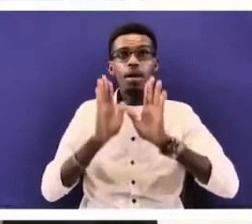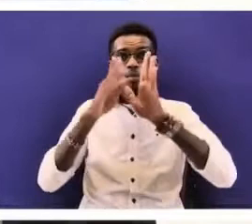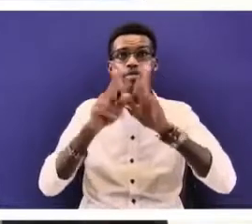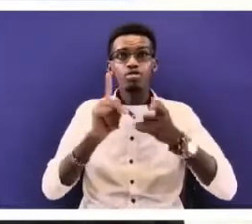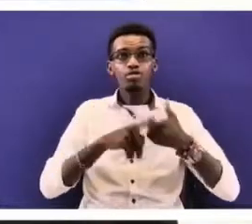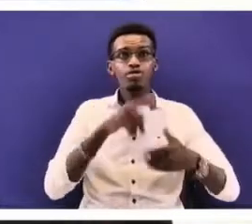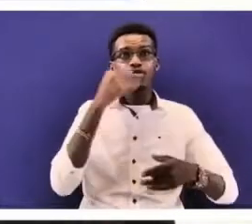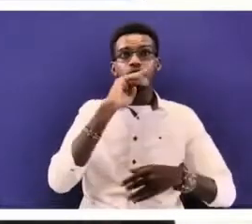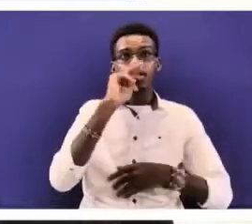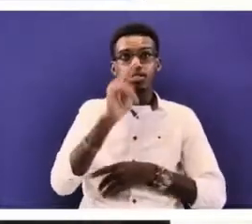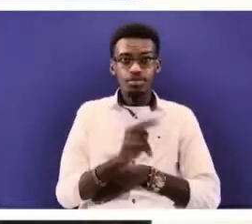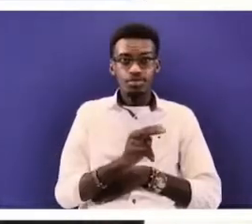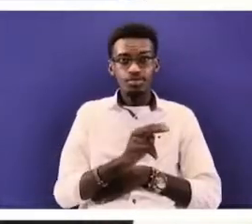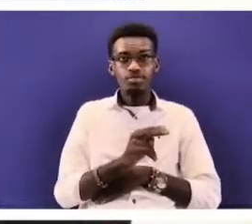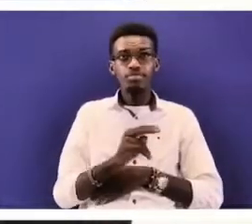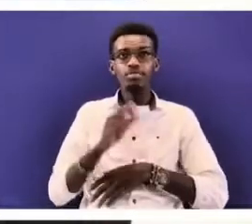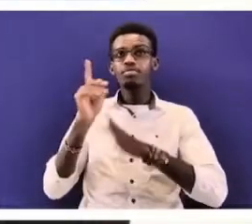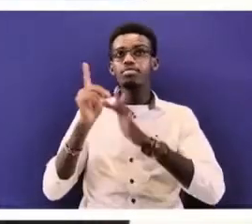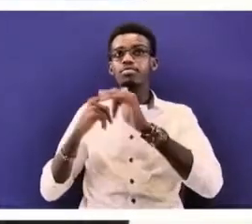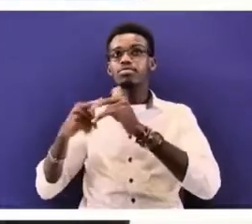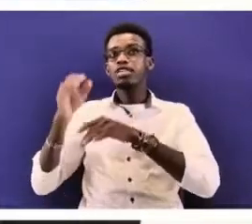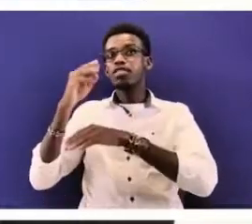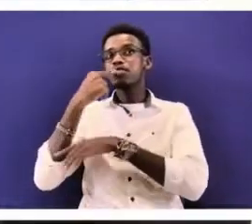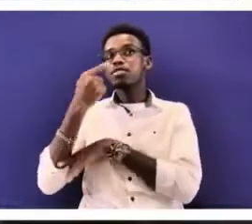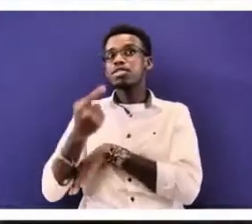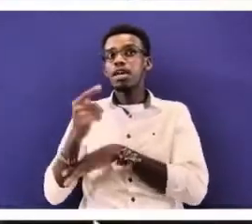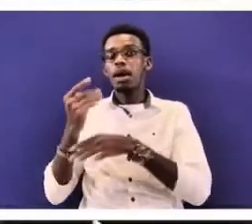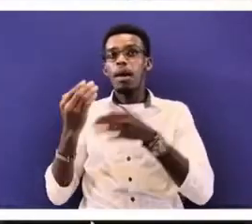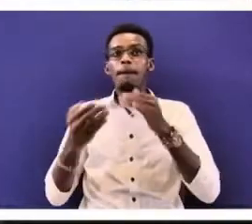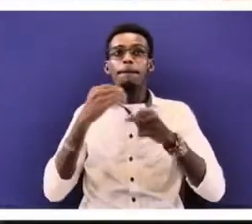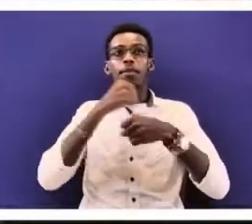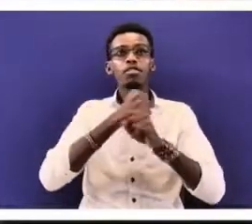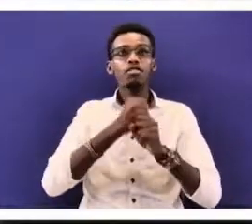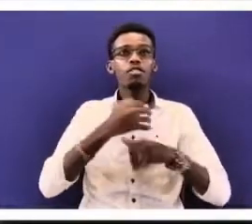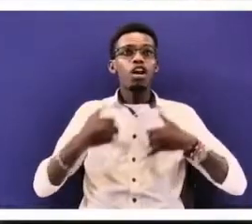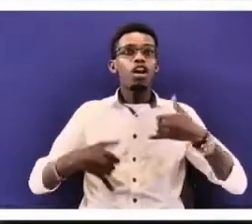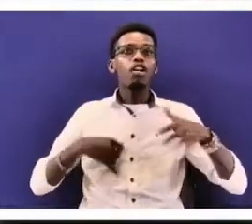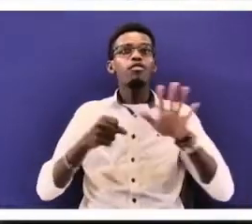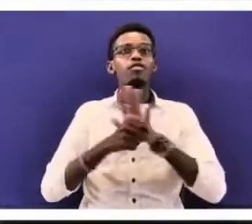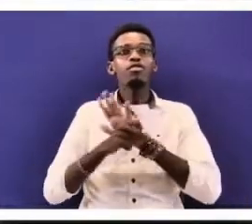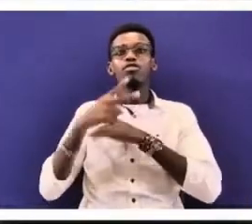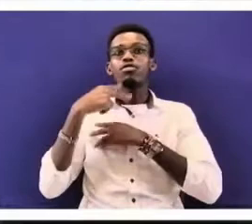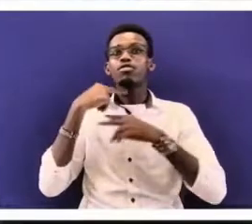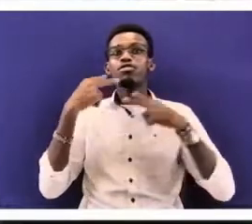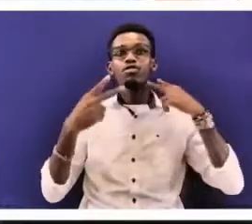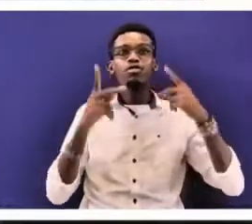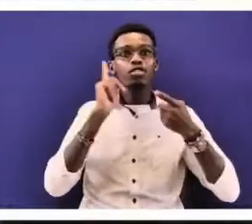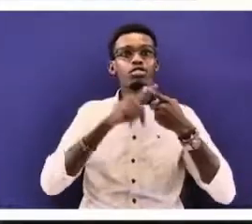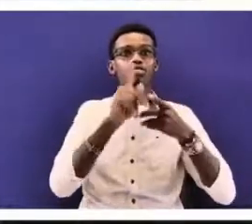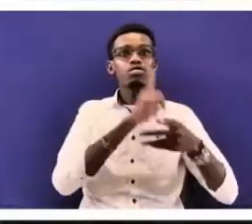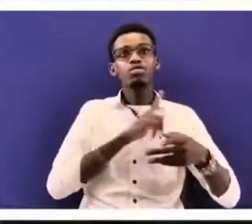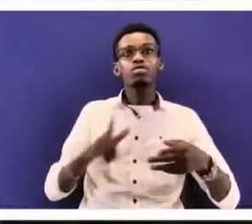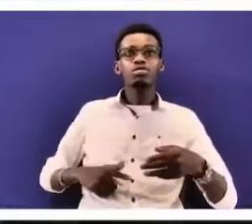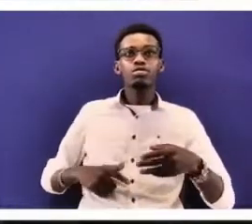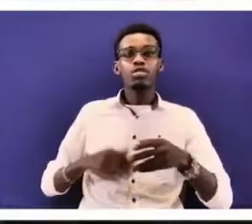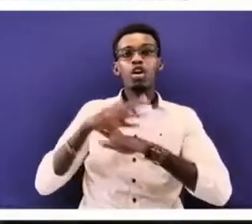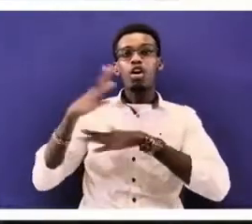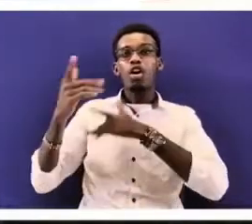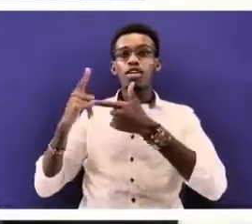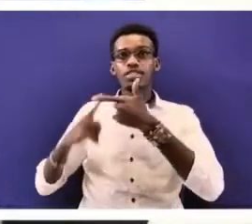of who he is. And if he said, "Make a joyful noise unto the Lord, all ye